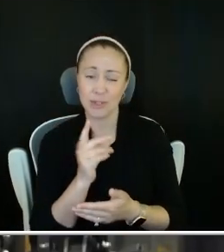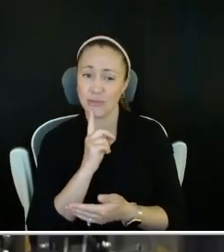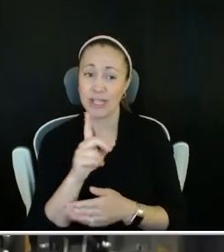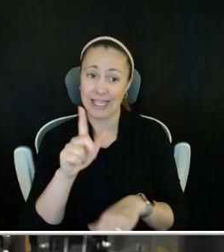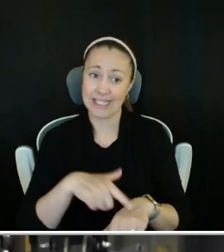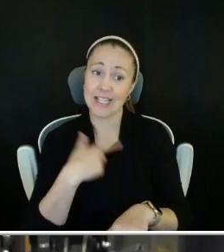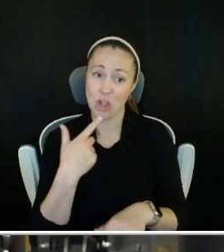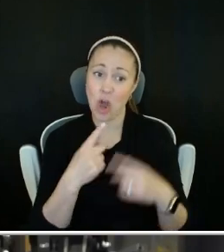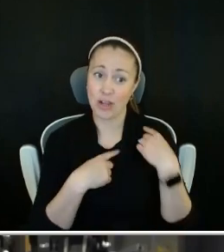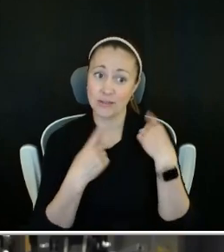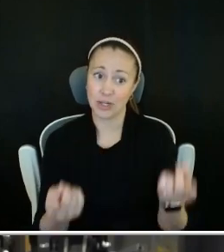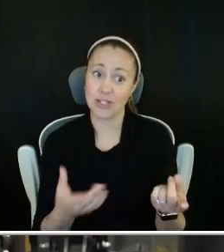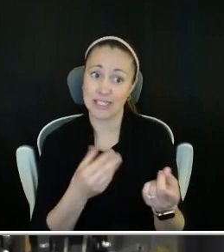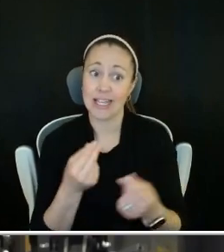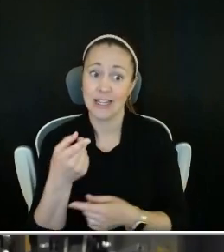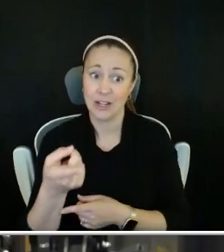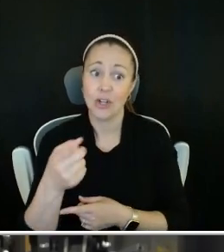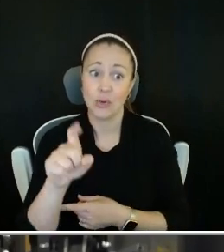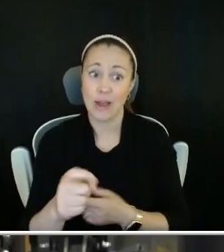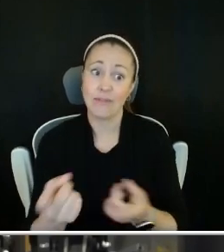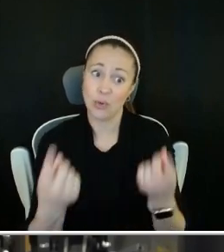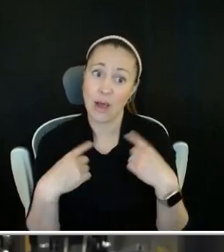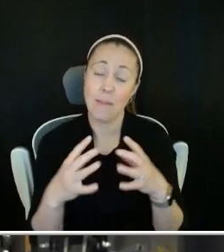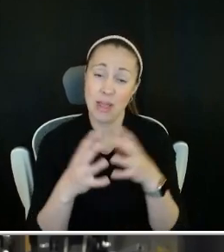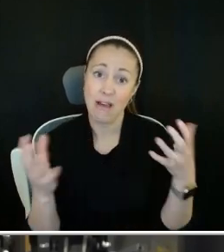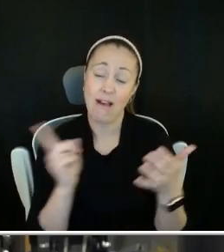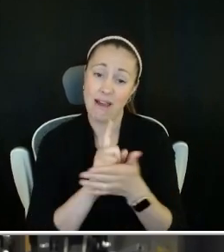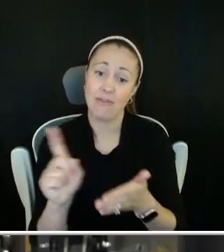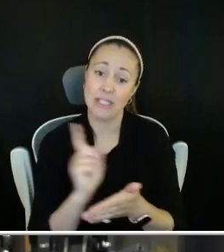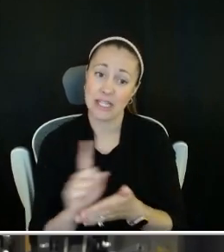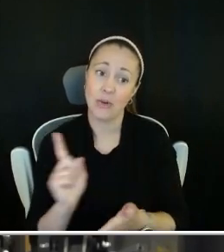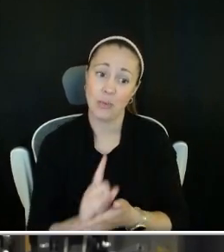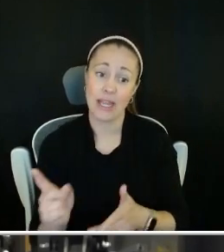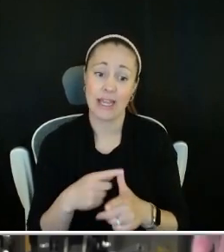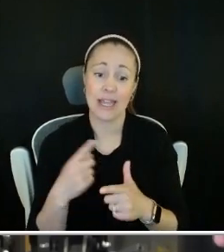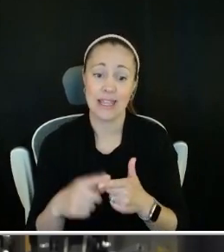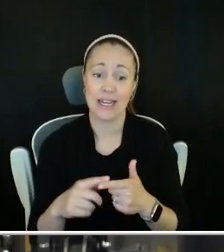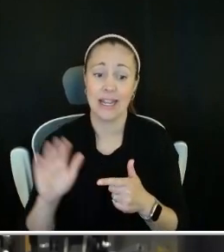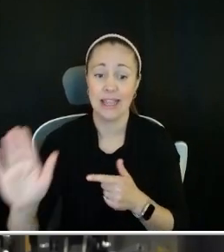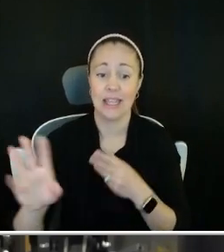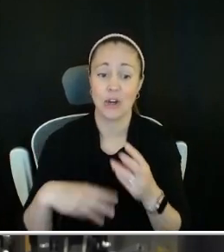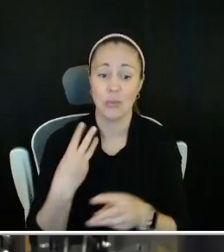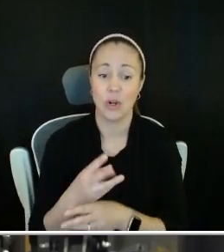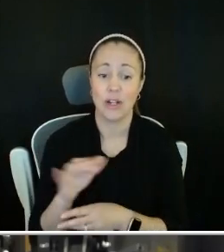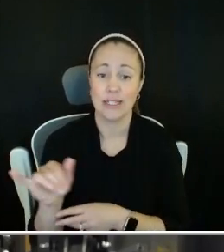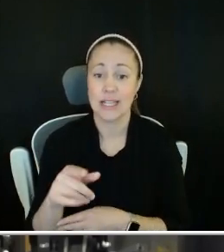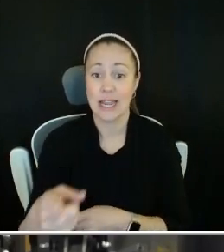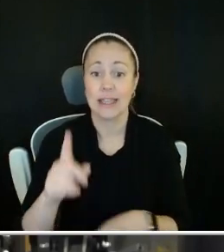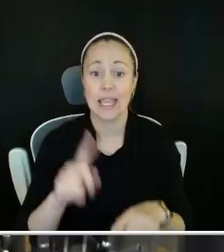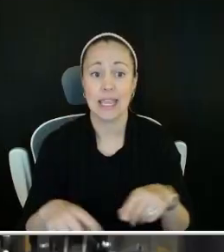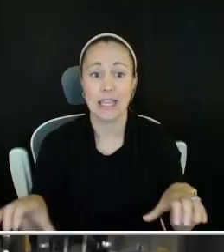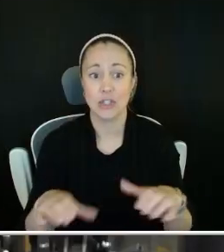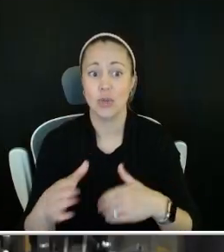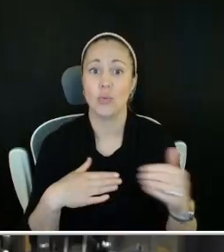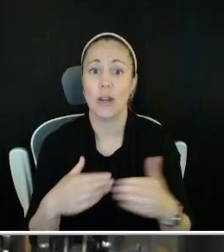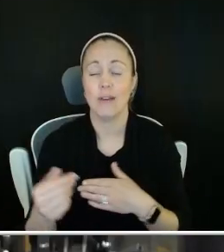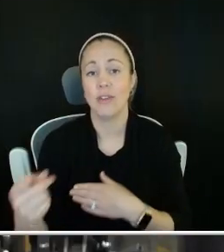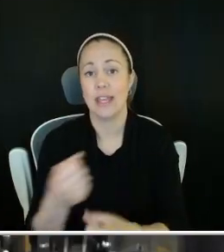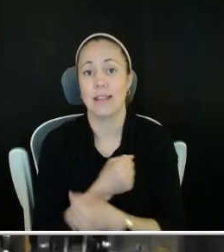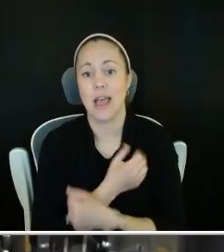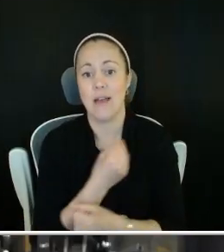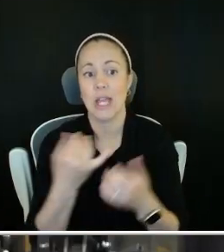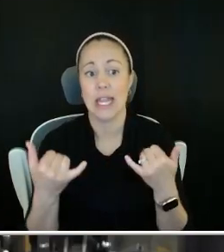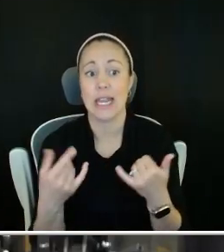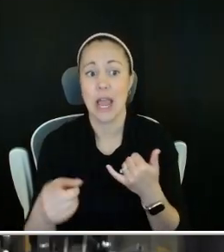lot, and you come week after week after week. And in their world, it's like they can't do the thing they love doing, and now they have to come see